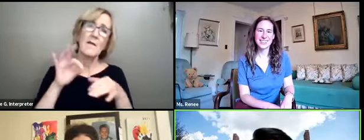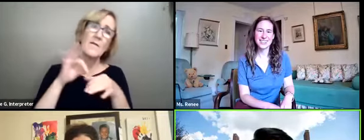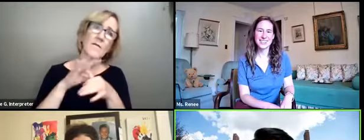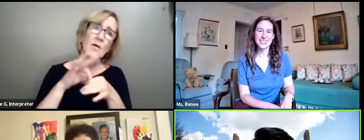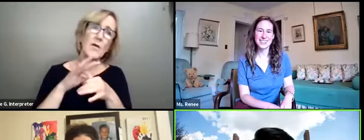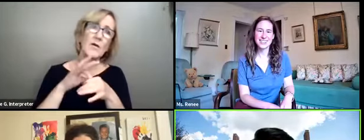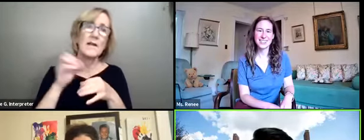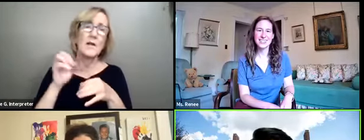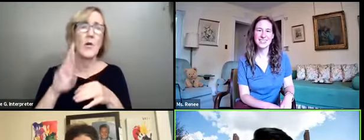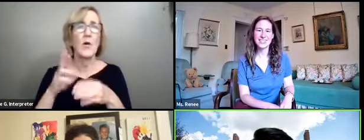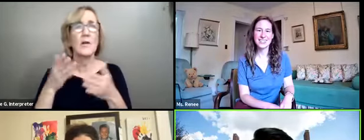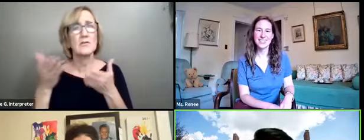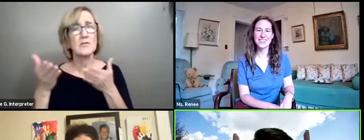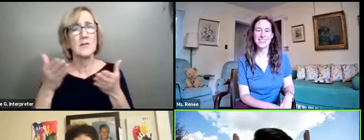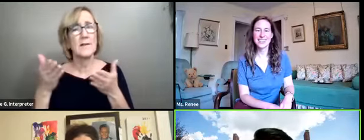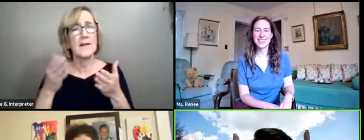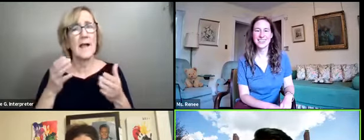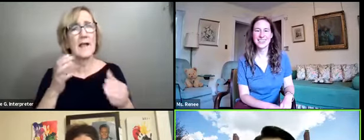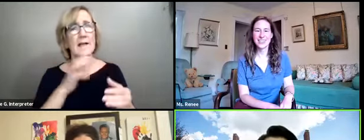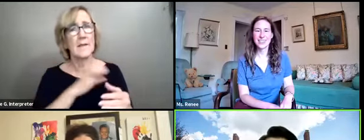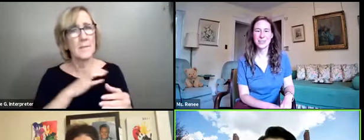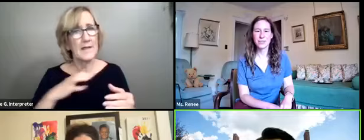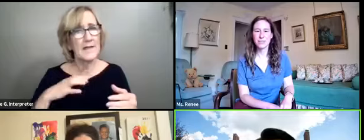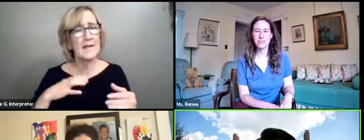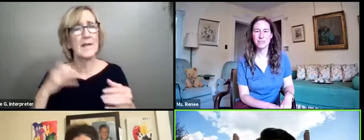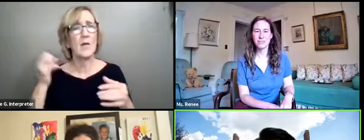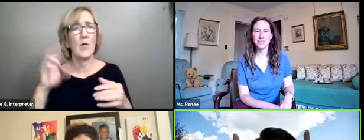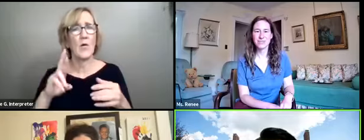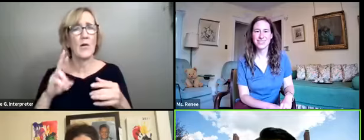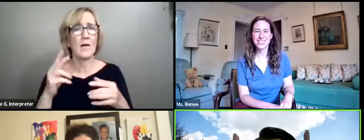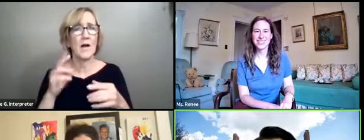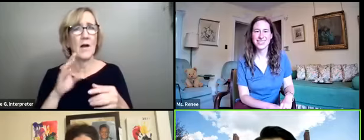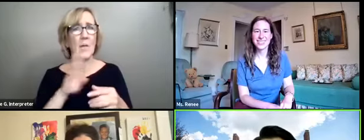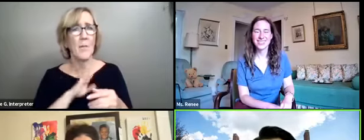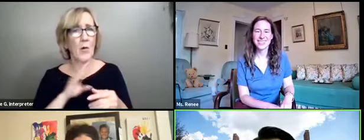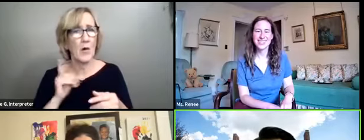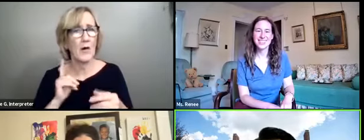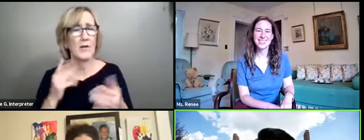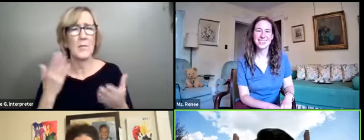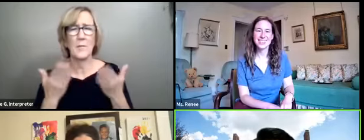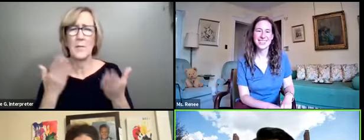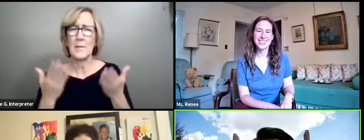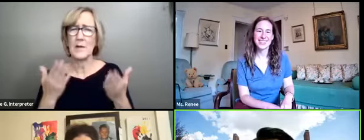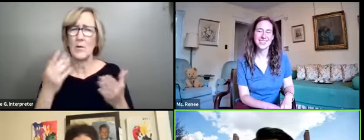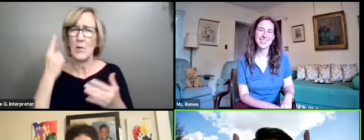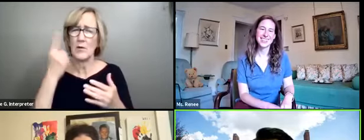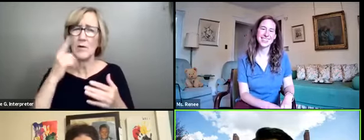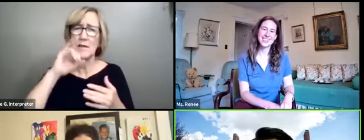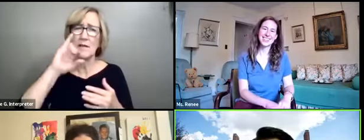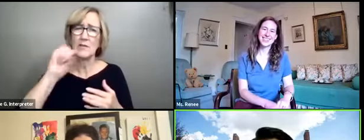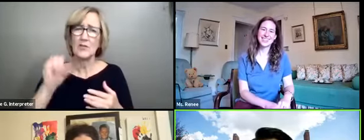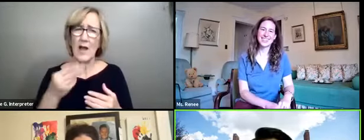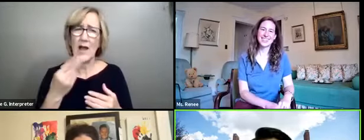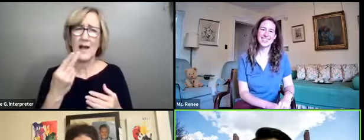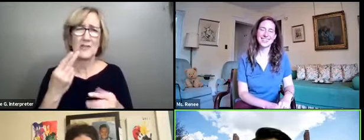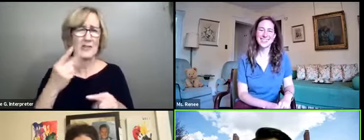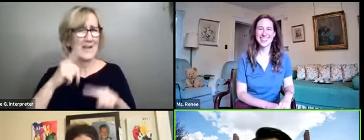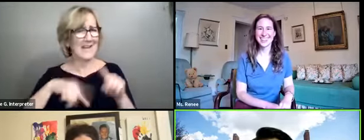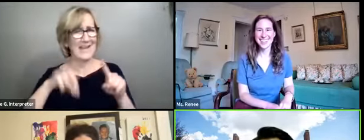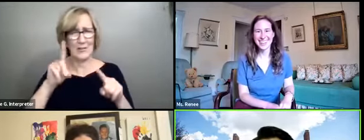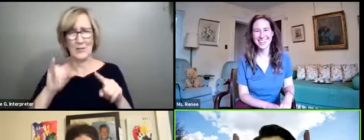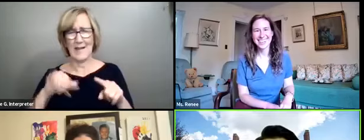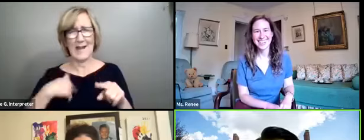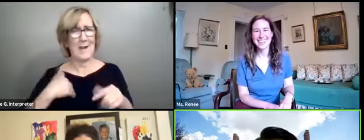on a community board, things like that. And you're probably wondering, Josh, that I can't do those. I'm way too young to do